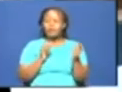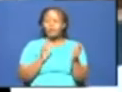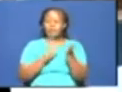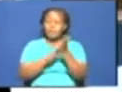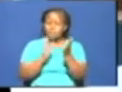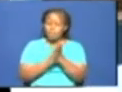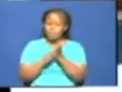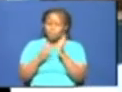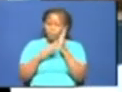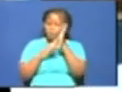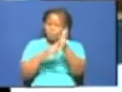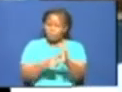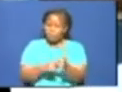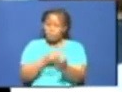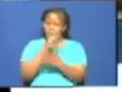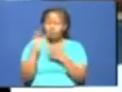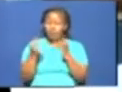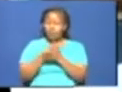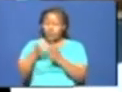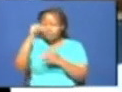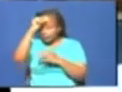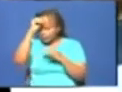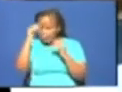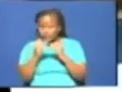representation in all government levels.